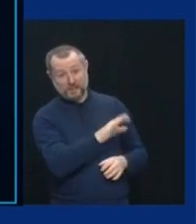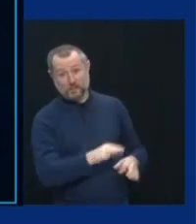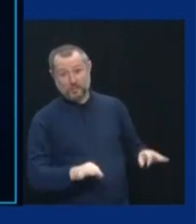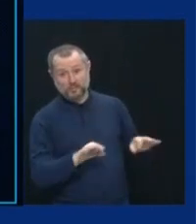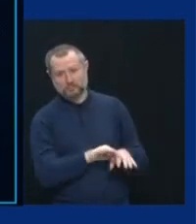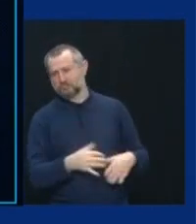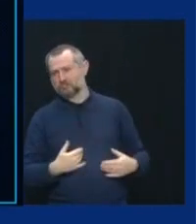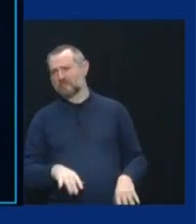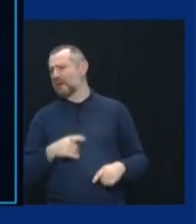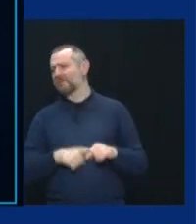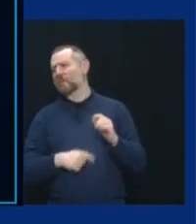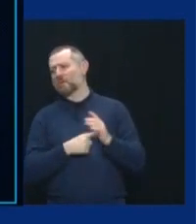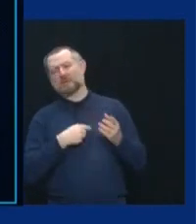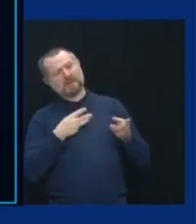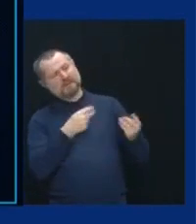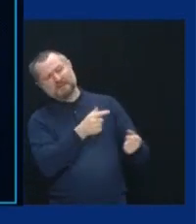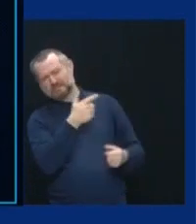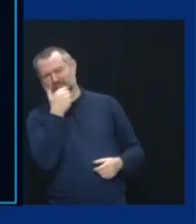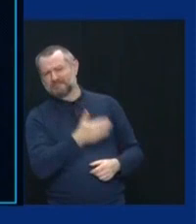couldn't afford it.